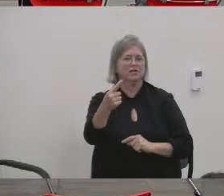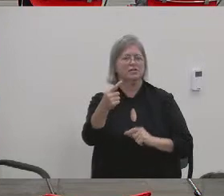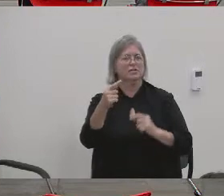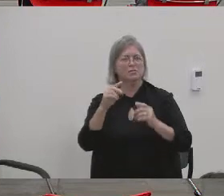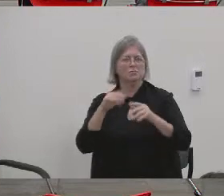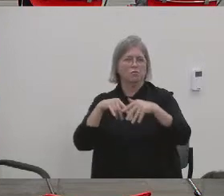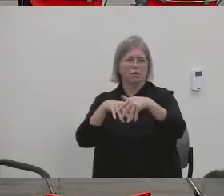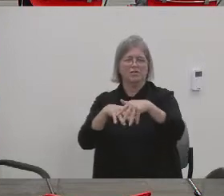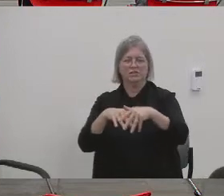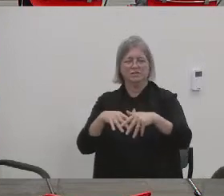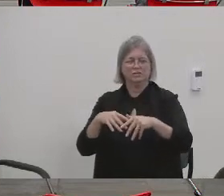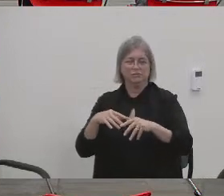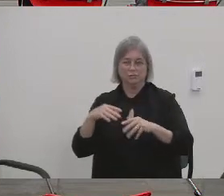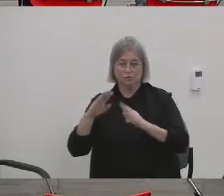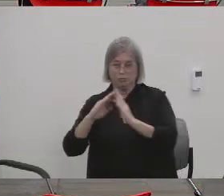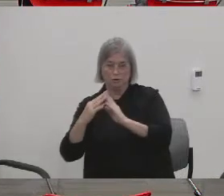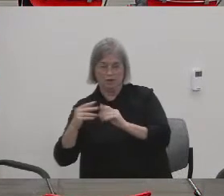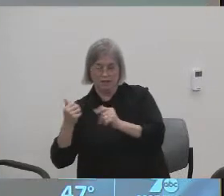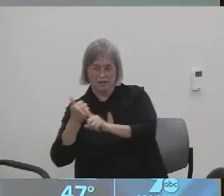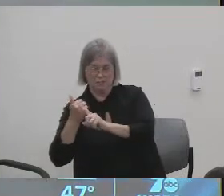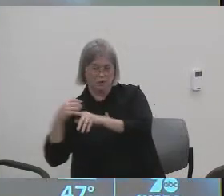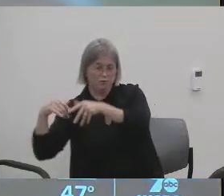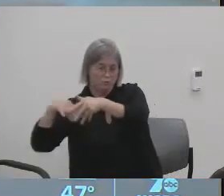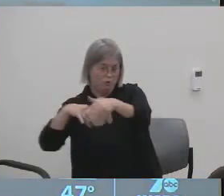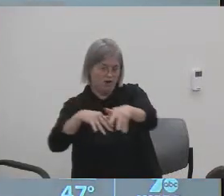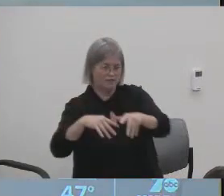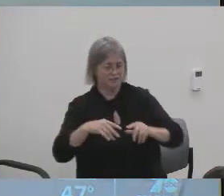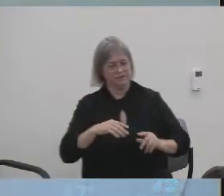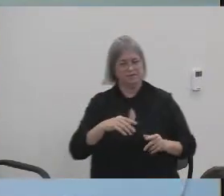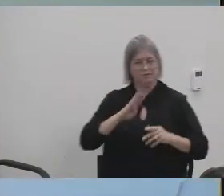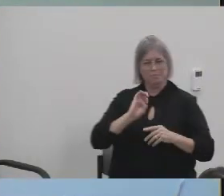the band members, cheerleaders, and homecoming court.